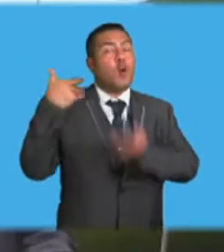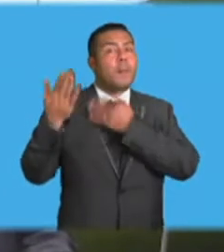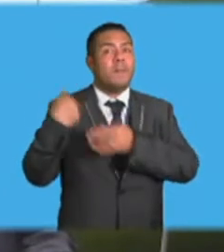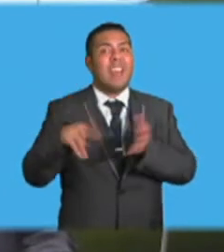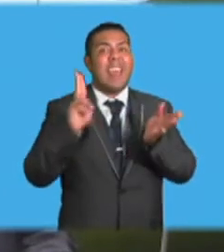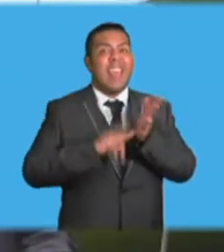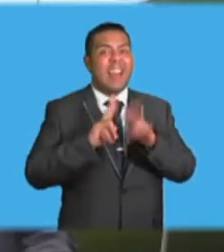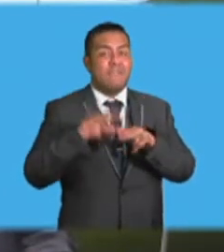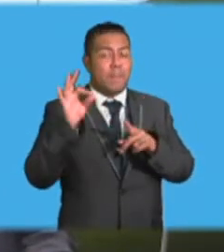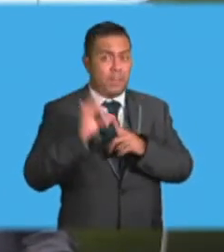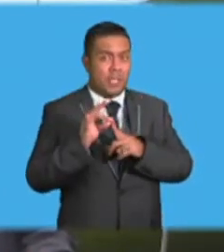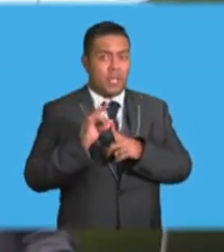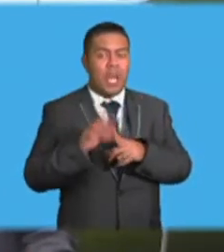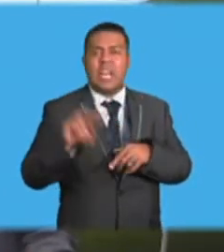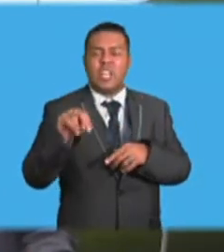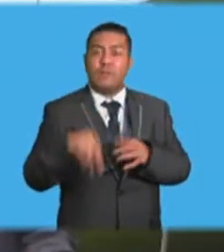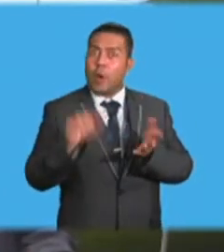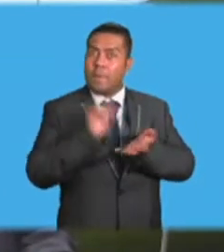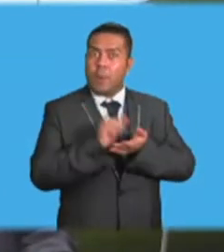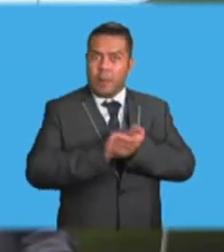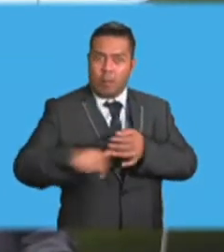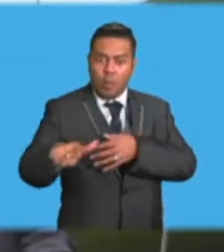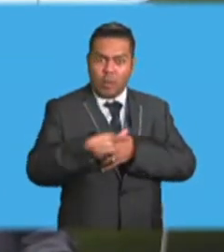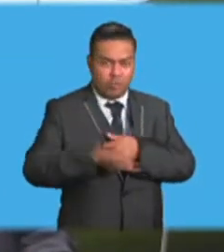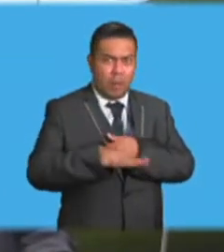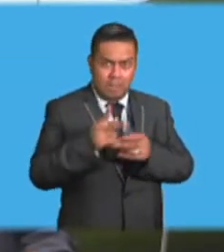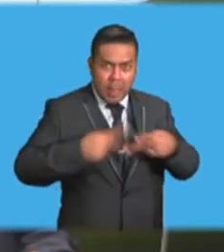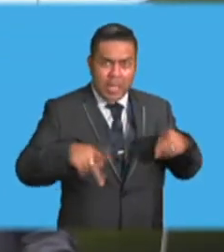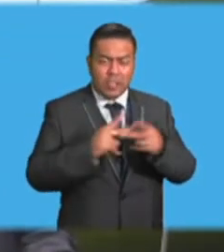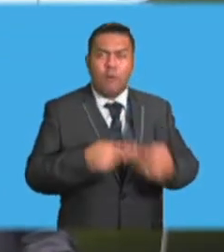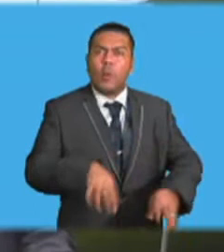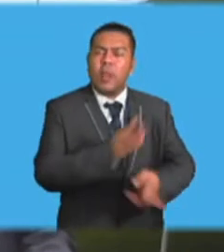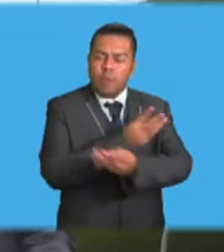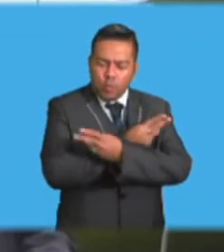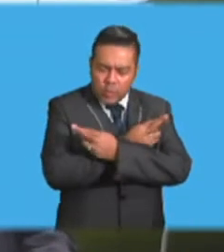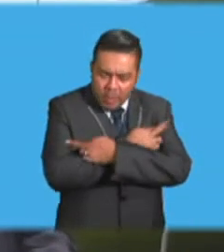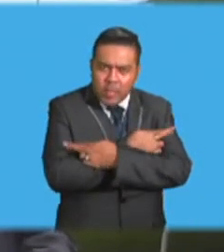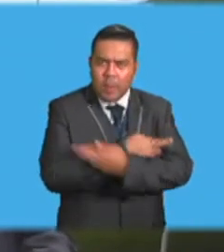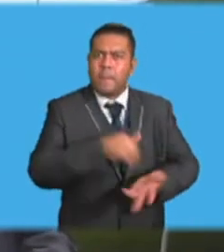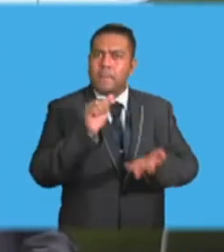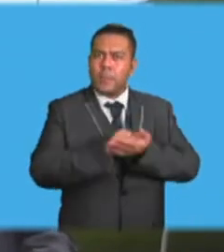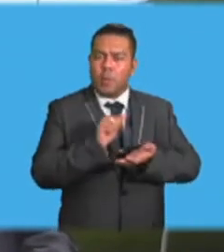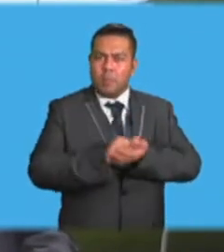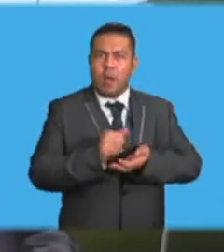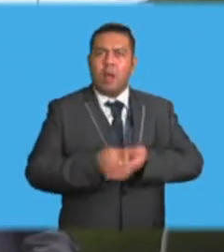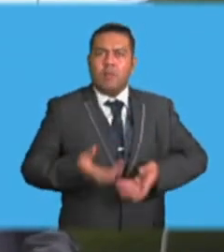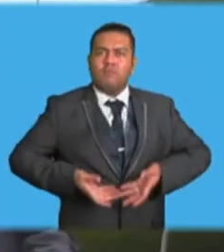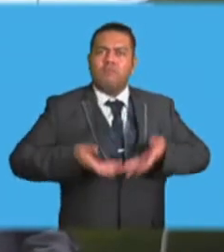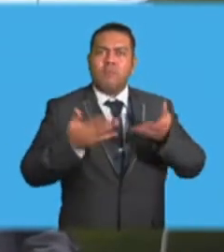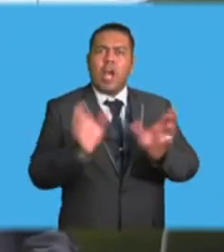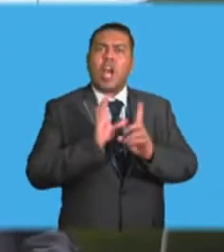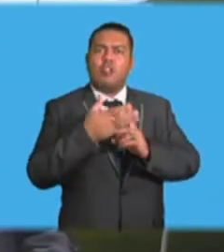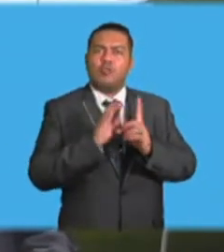NFP, reiterated the need for a proper, and I quote, "location so that respectable cultural and religious offerings could be made,"